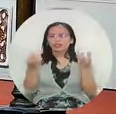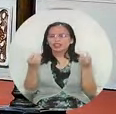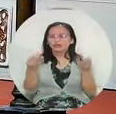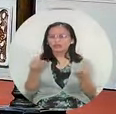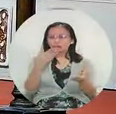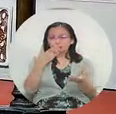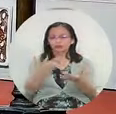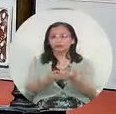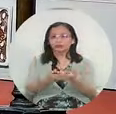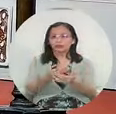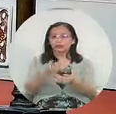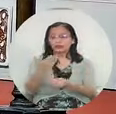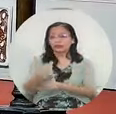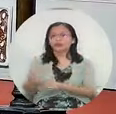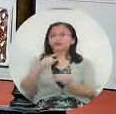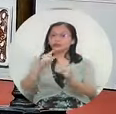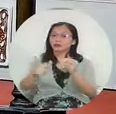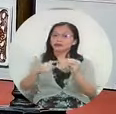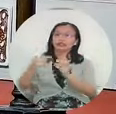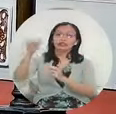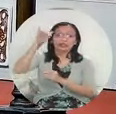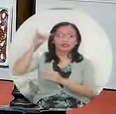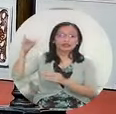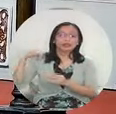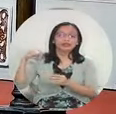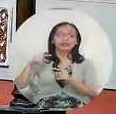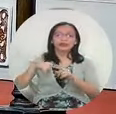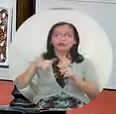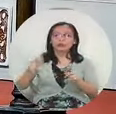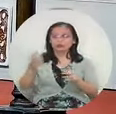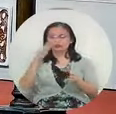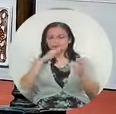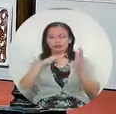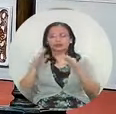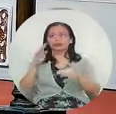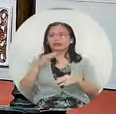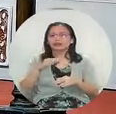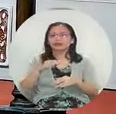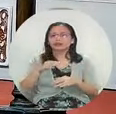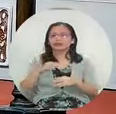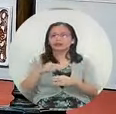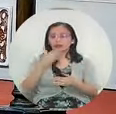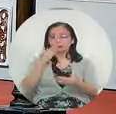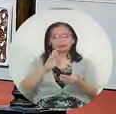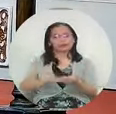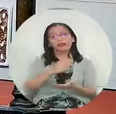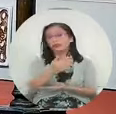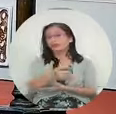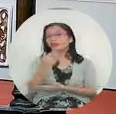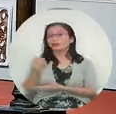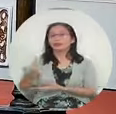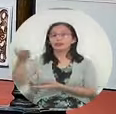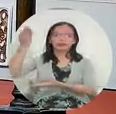of pain and agony and sometimes problems, burdens that you could not understand.